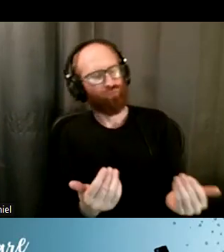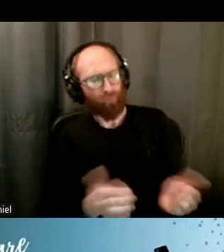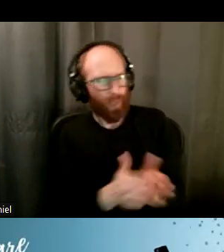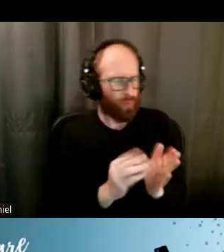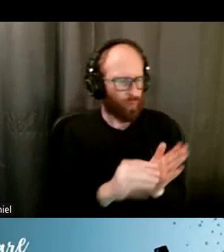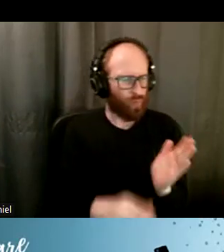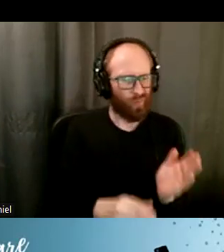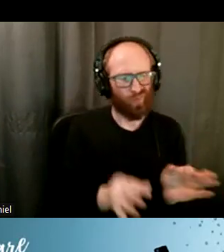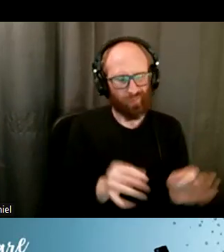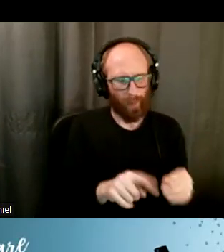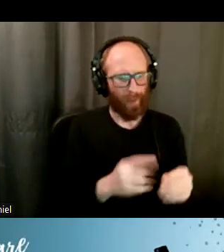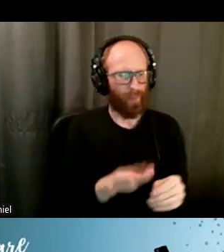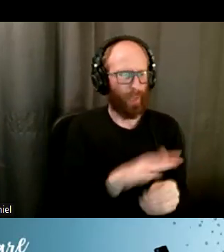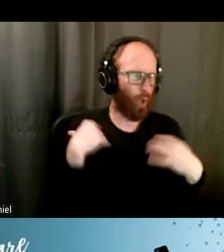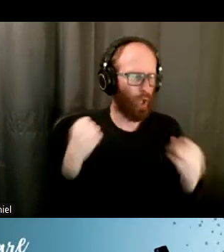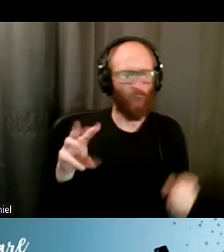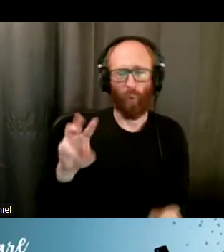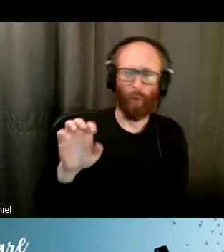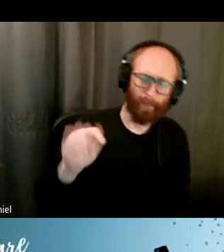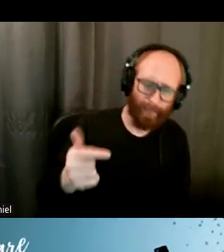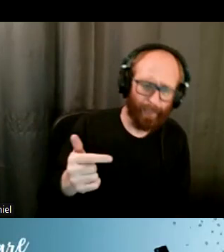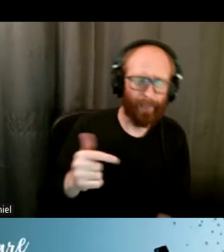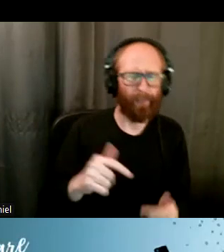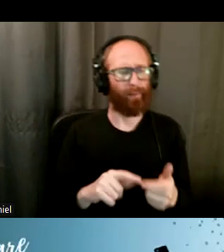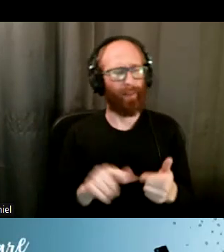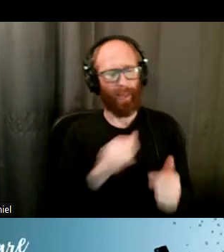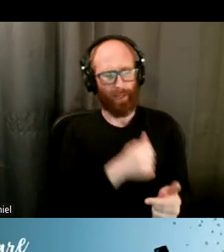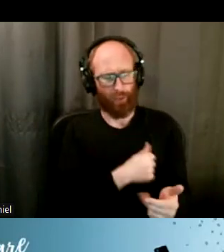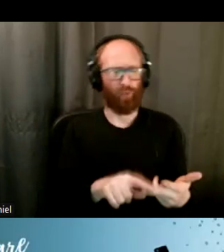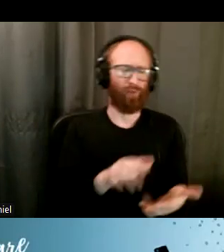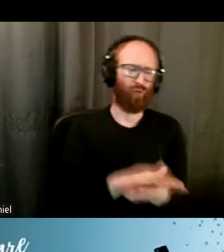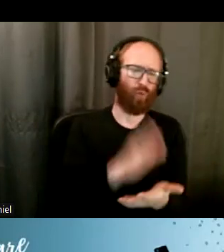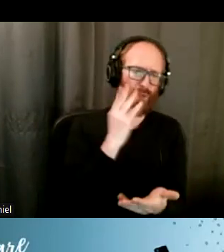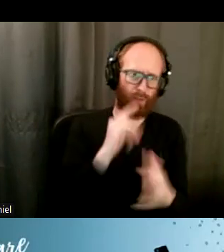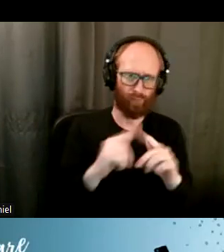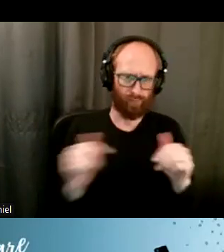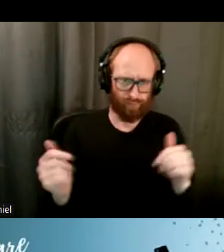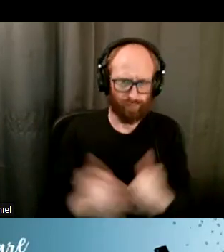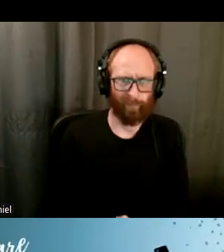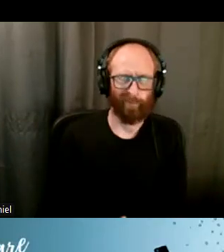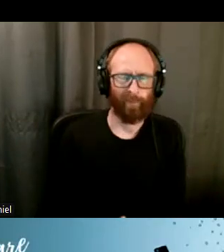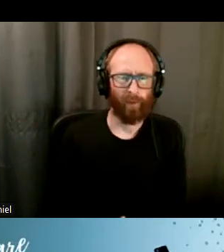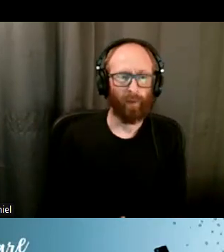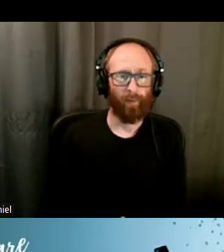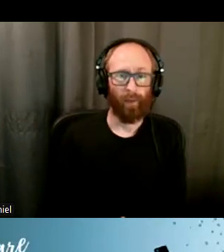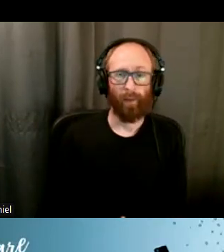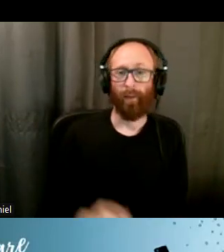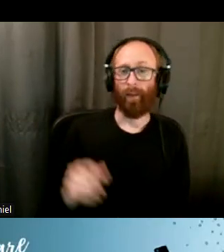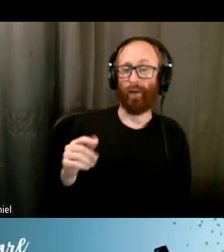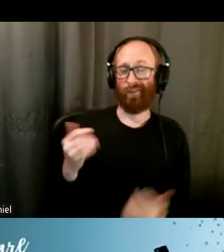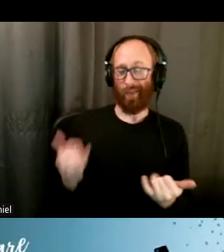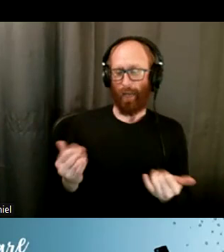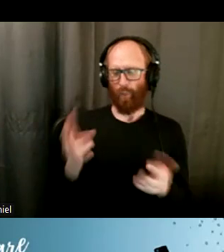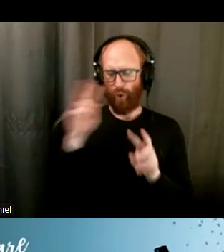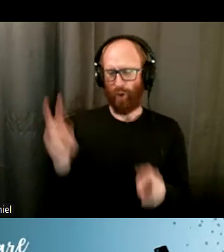behaviors, attitudes, community, and school experiences. The 2023 survey, which is the data we'll be looking at